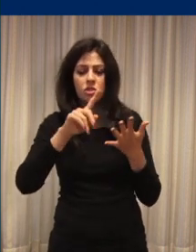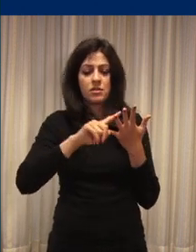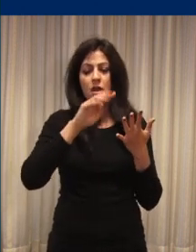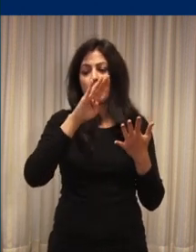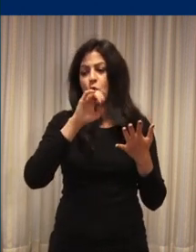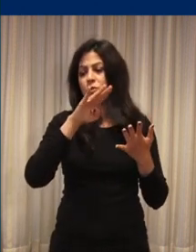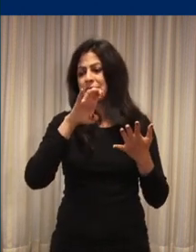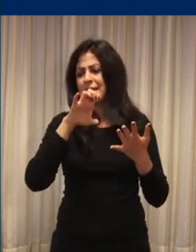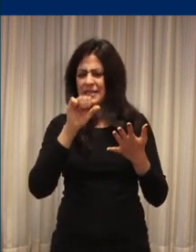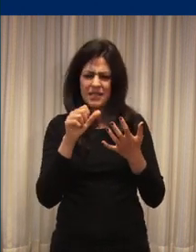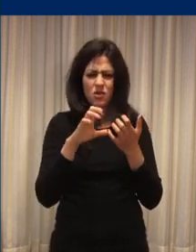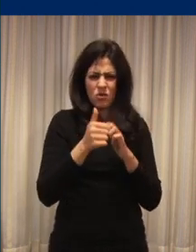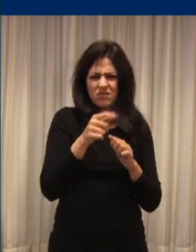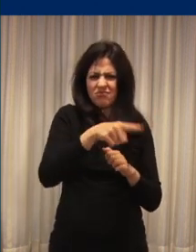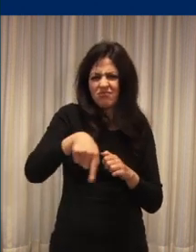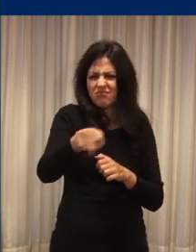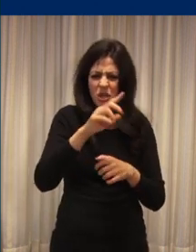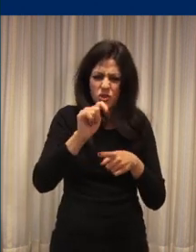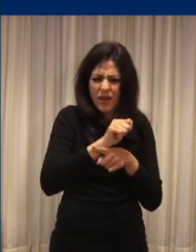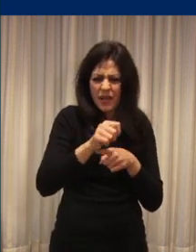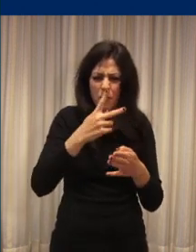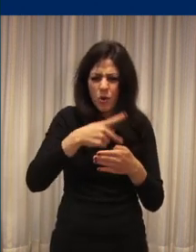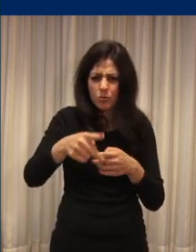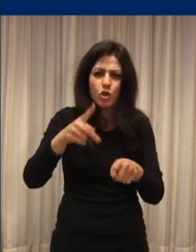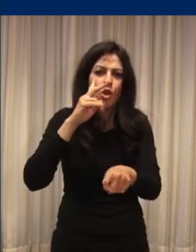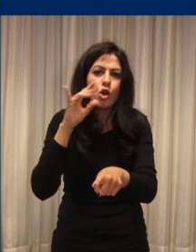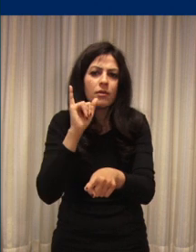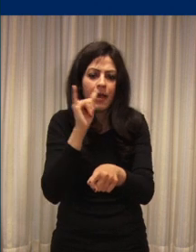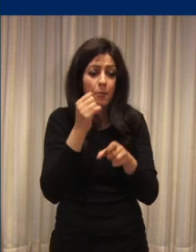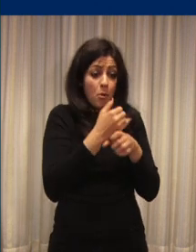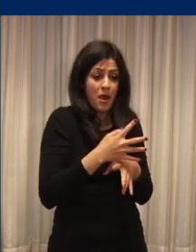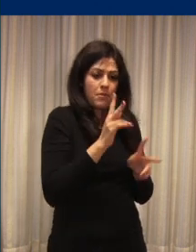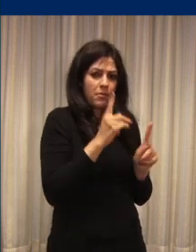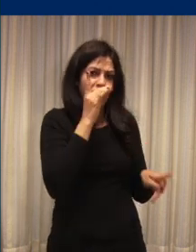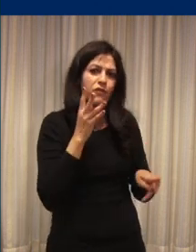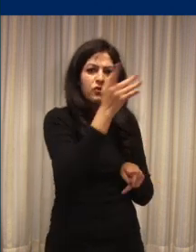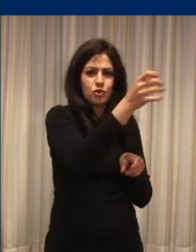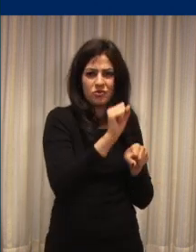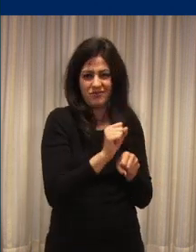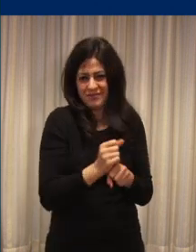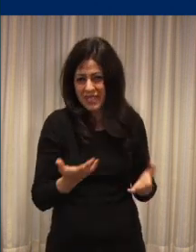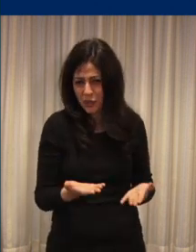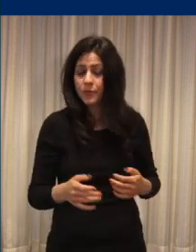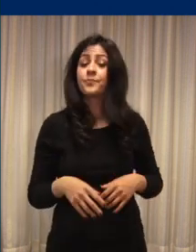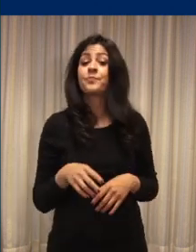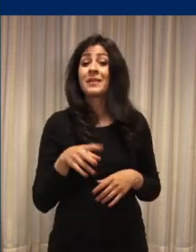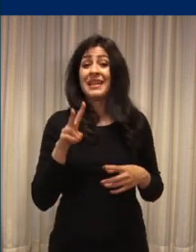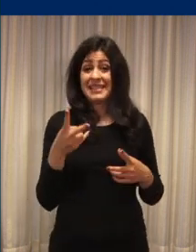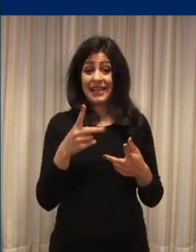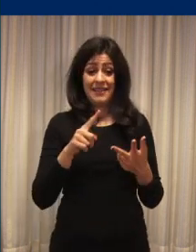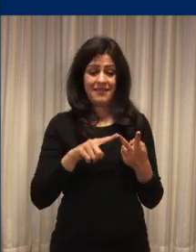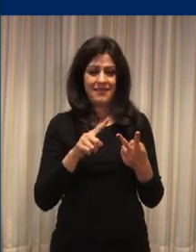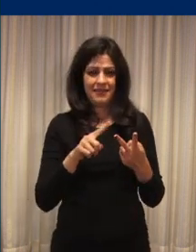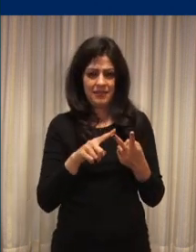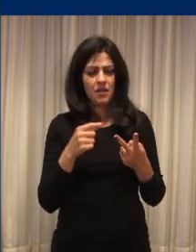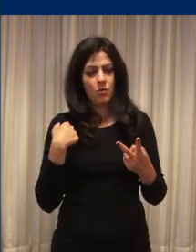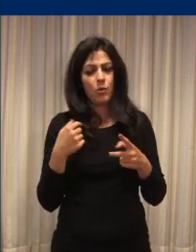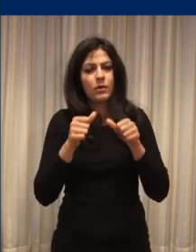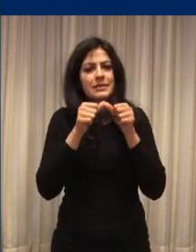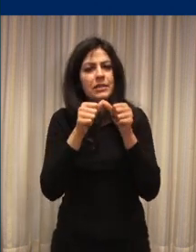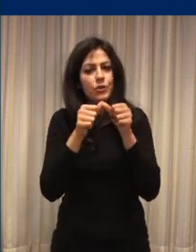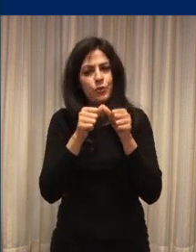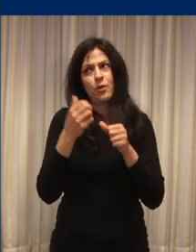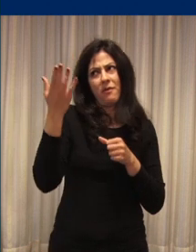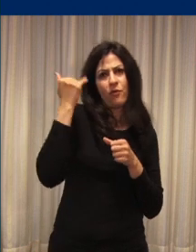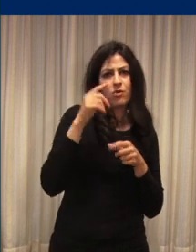look like to prepare that workforce? Secondly, we will continue. We had started this Ulster 2040